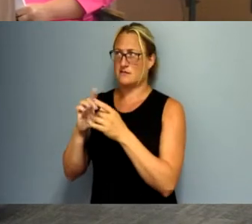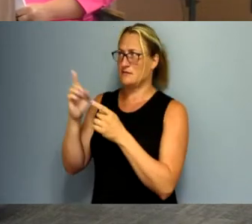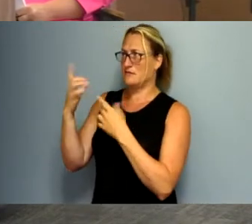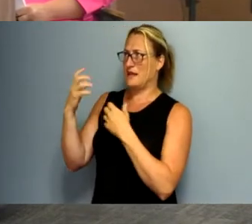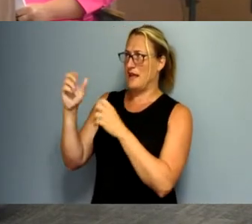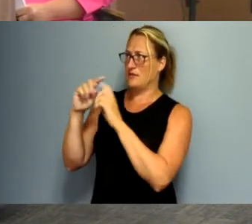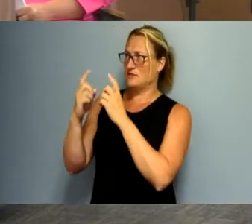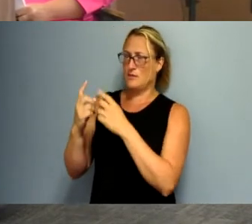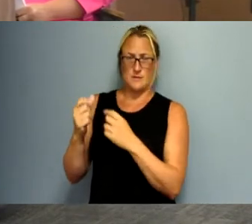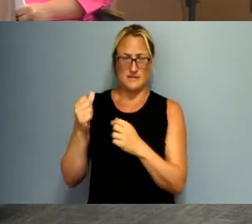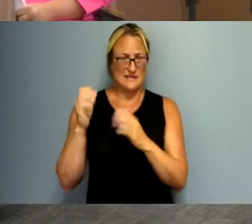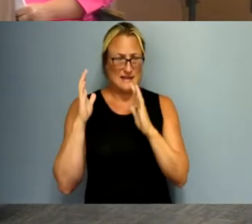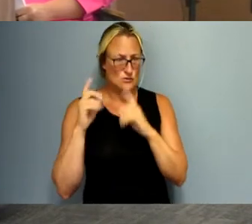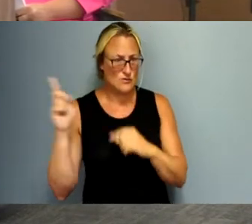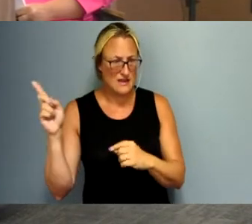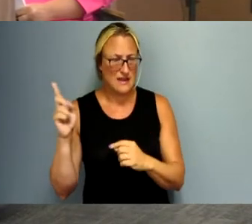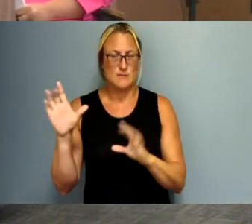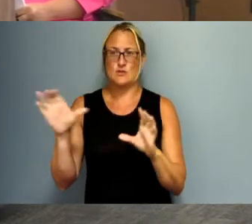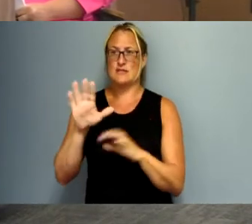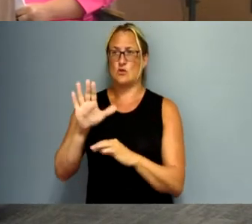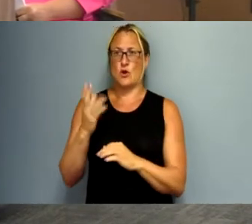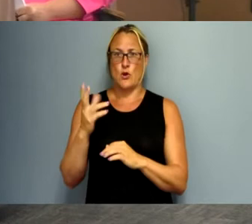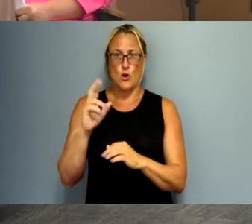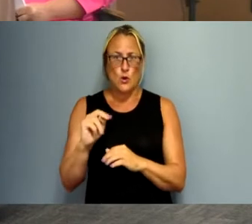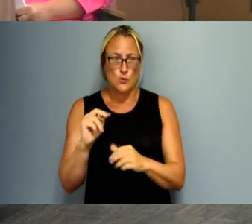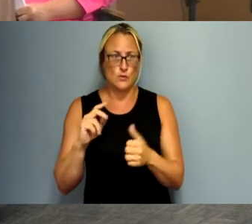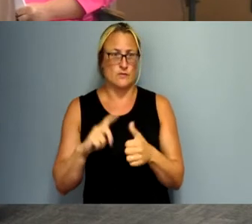to the health department. You did your own guidance. Then,